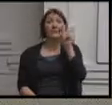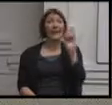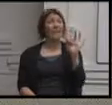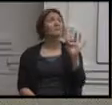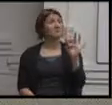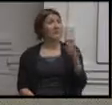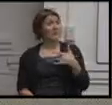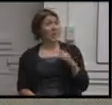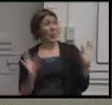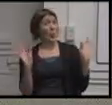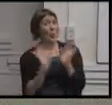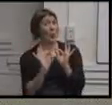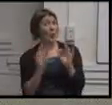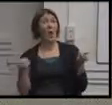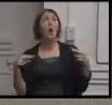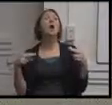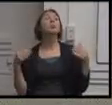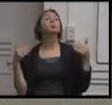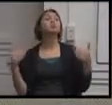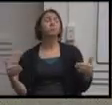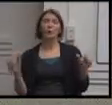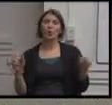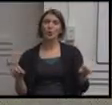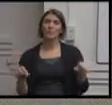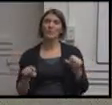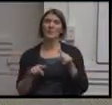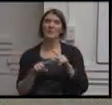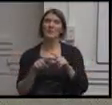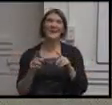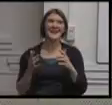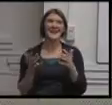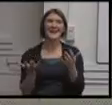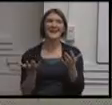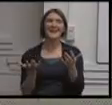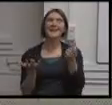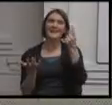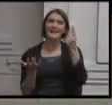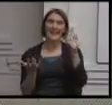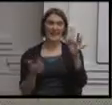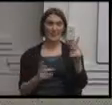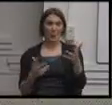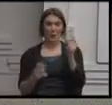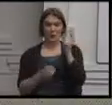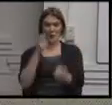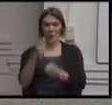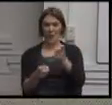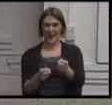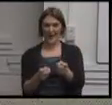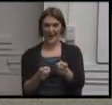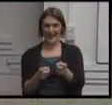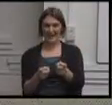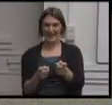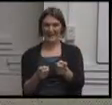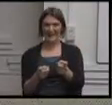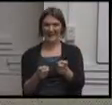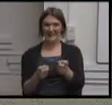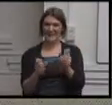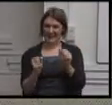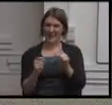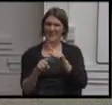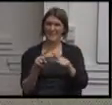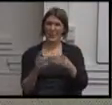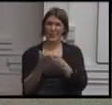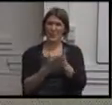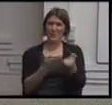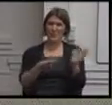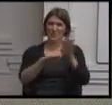it's something that the town maybe wants to support. But again, there are mechanisms, there are ways of giving and being,